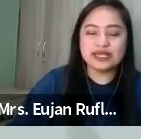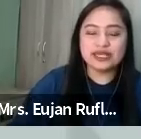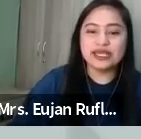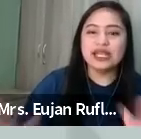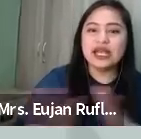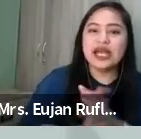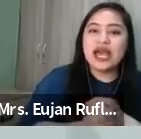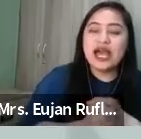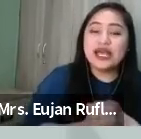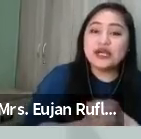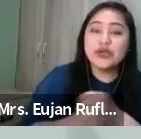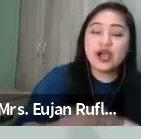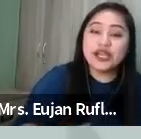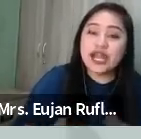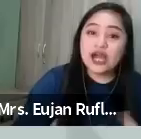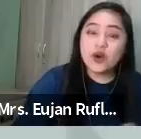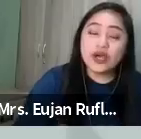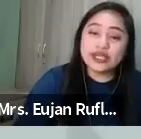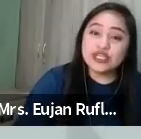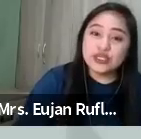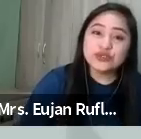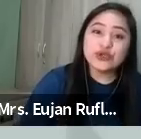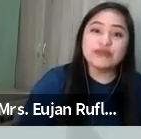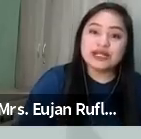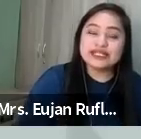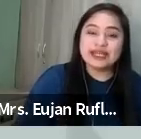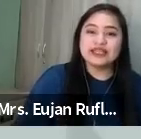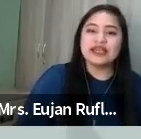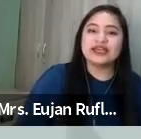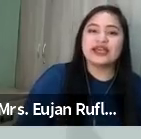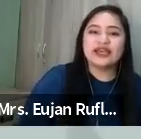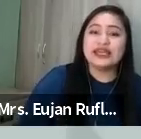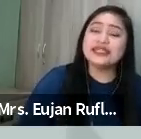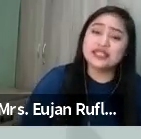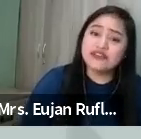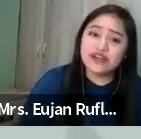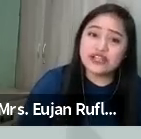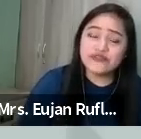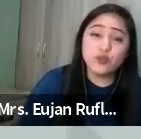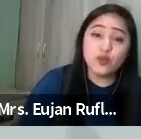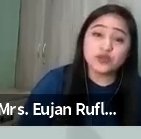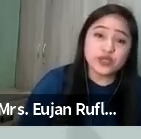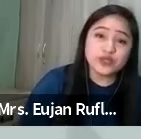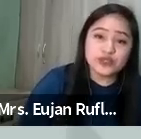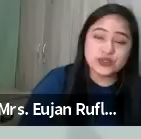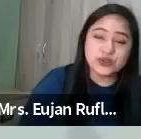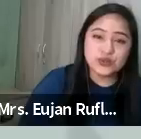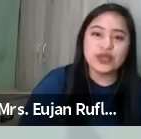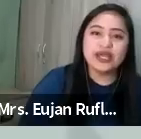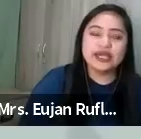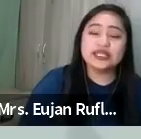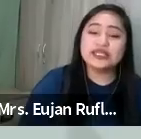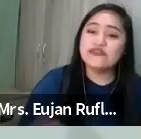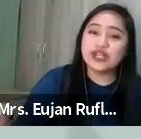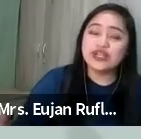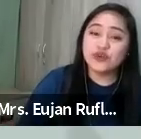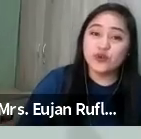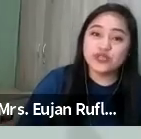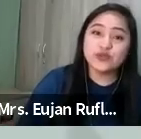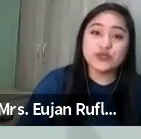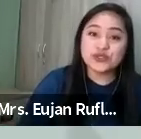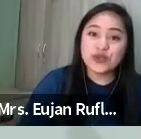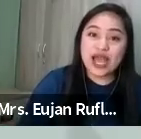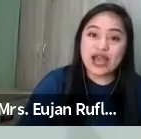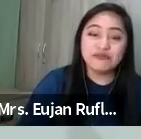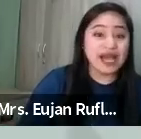So to begin, we are now in a new normal setting. It's different from what we used to do. It's different from